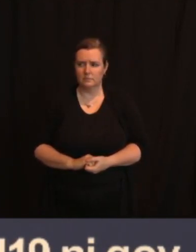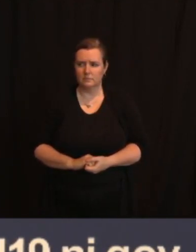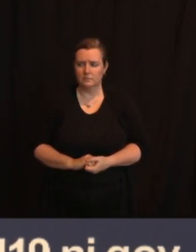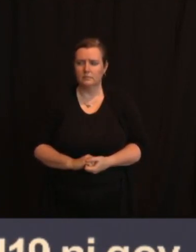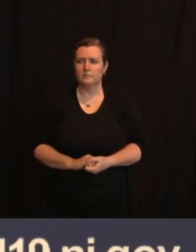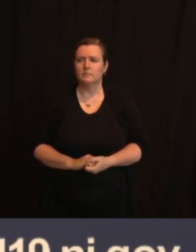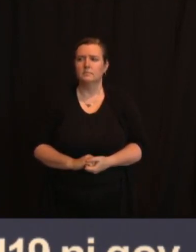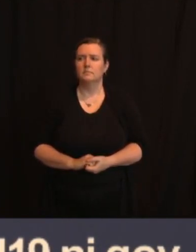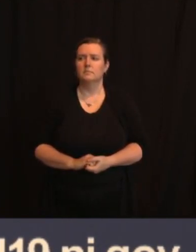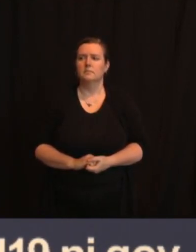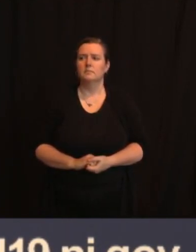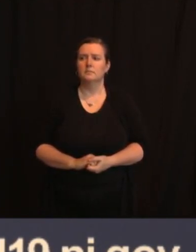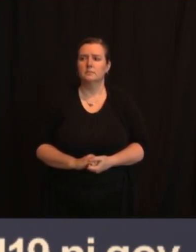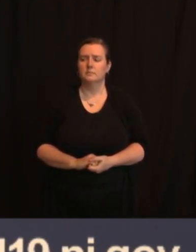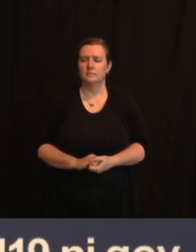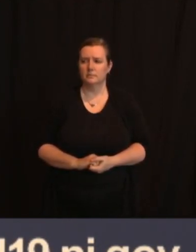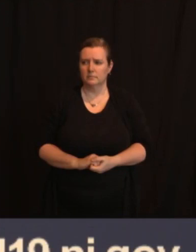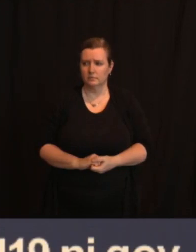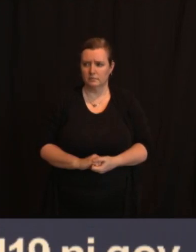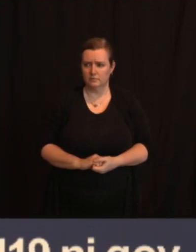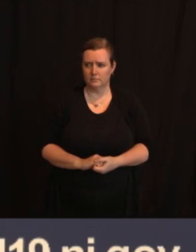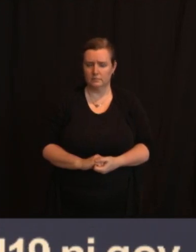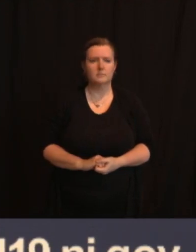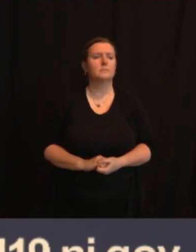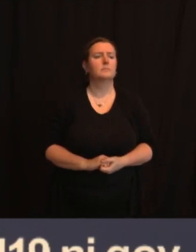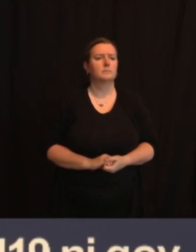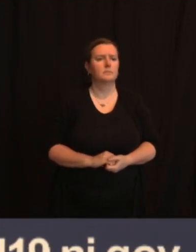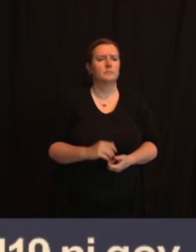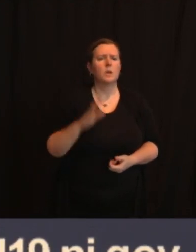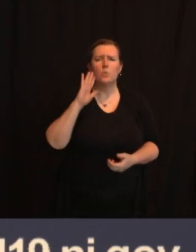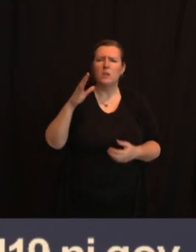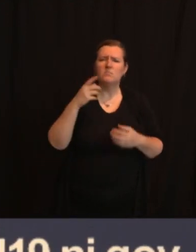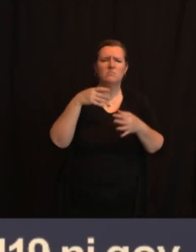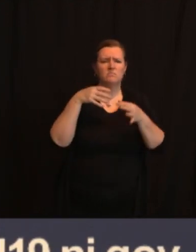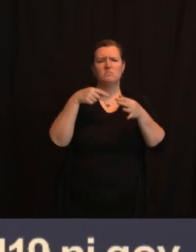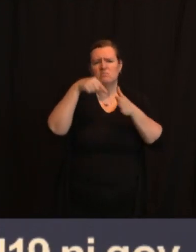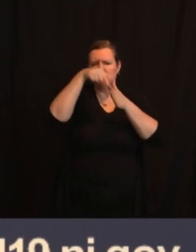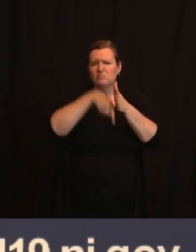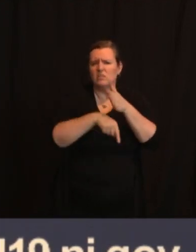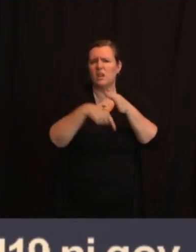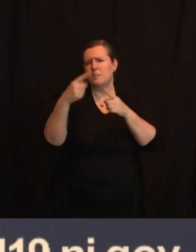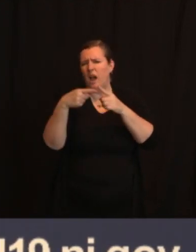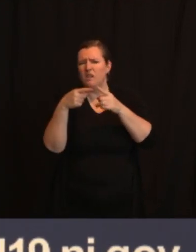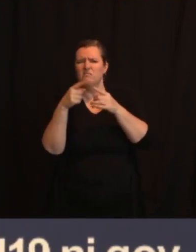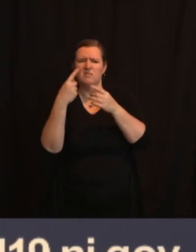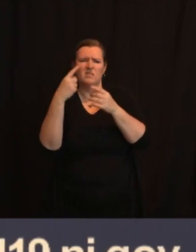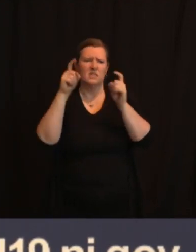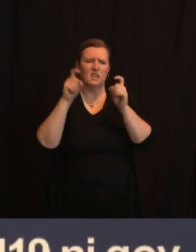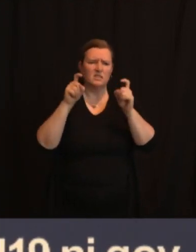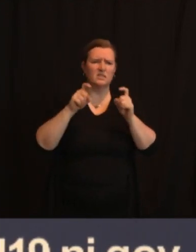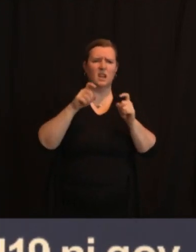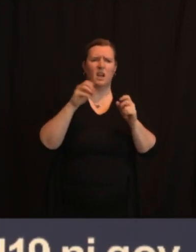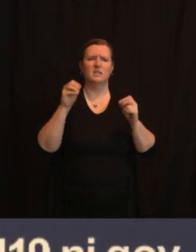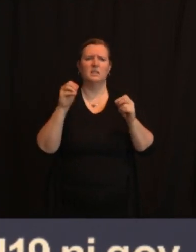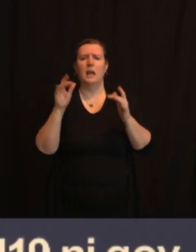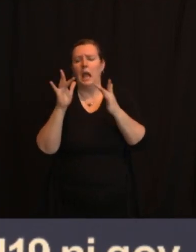specific sense of the way forward on testing and more color on contact tracing, I think probably in that order.